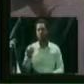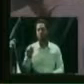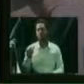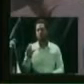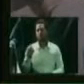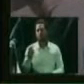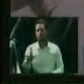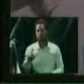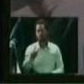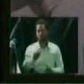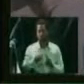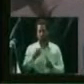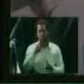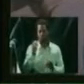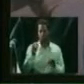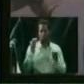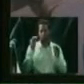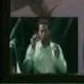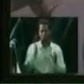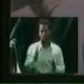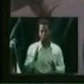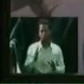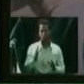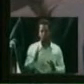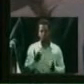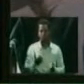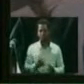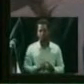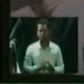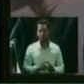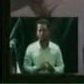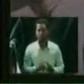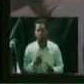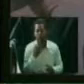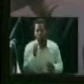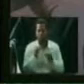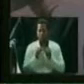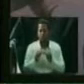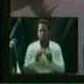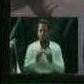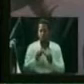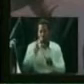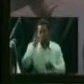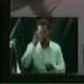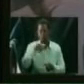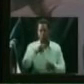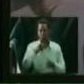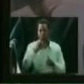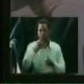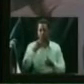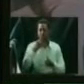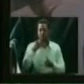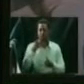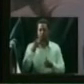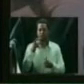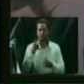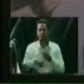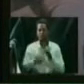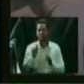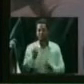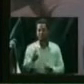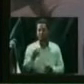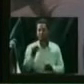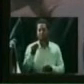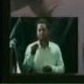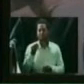educator among them, not a single one. Yet their continued presence has cost our taxpayers over $500,000 and counting